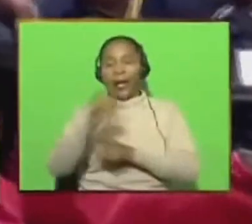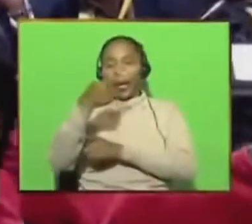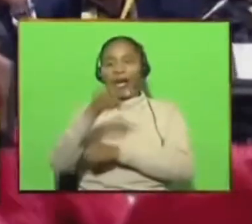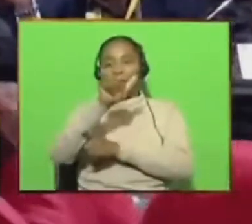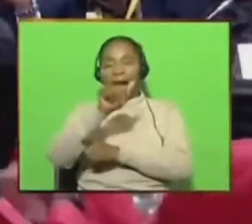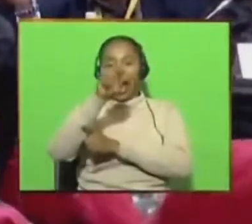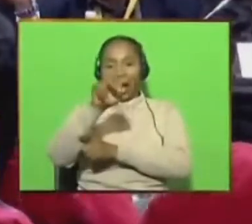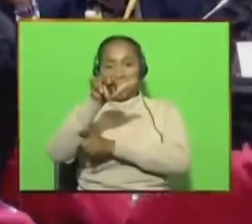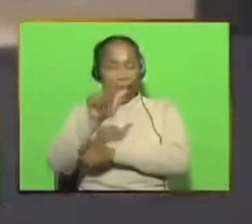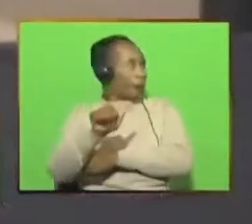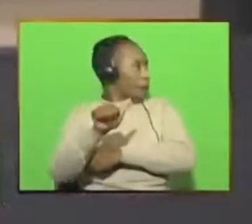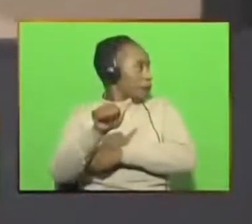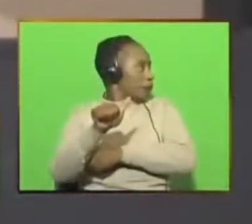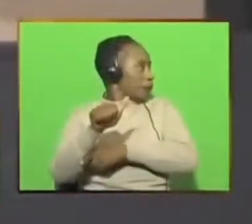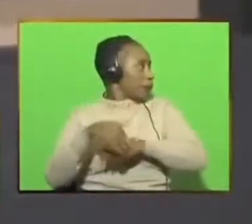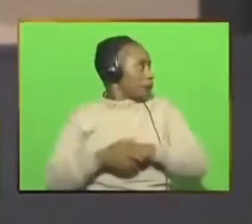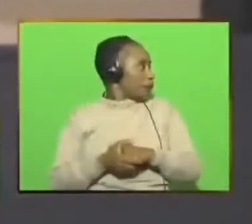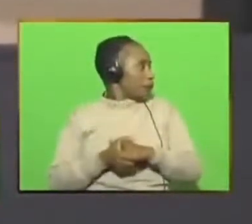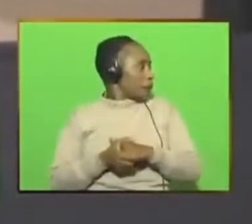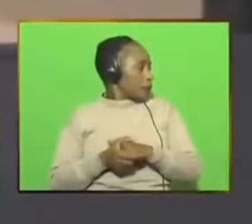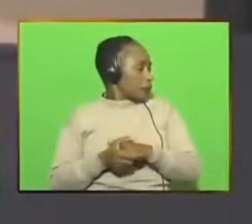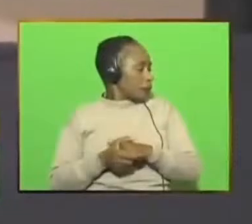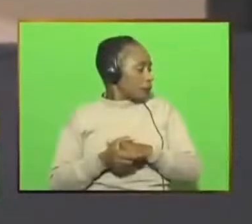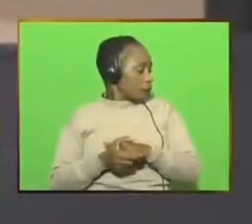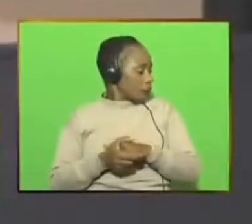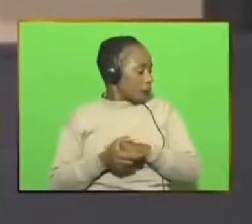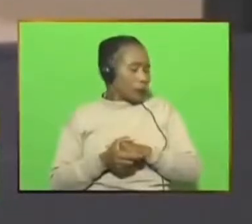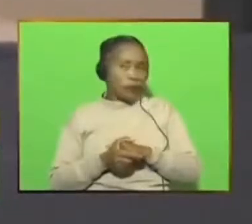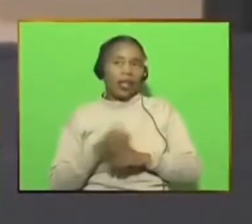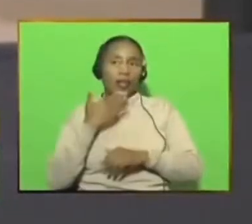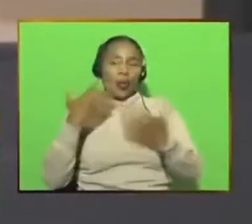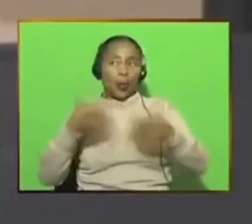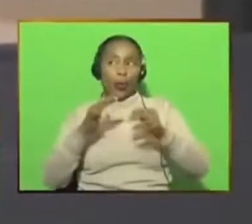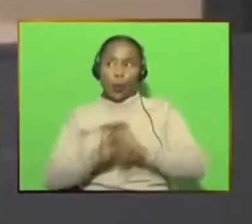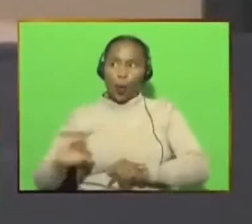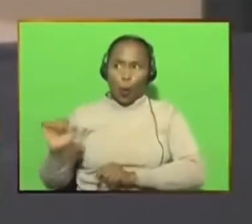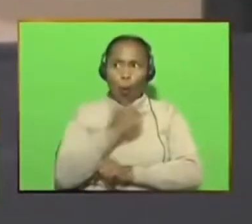can I see a hand up so it makes things easier?